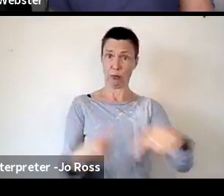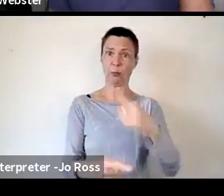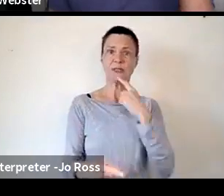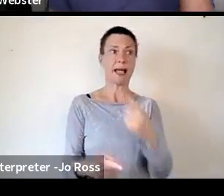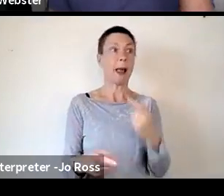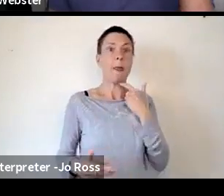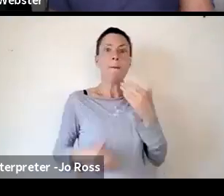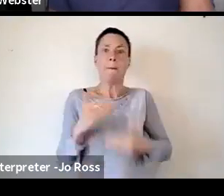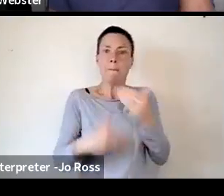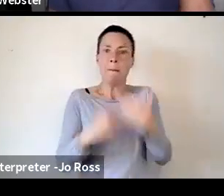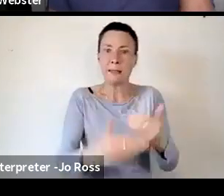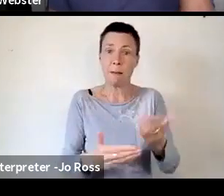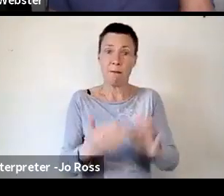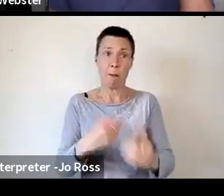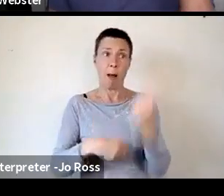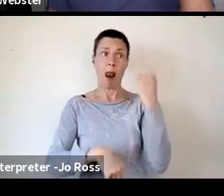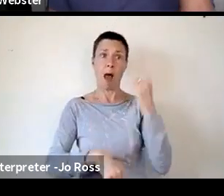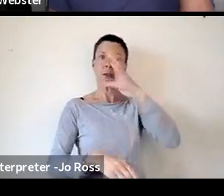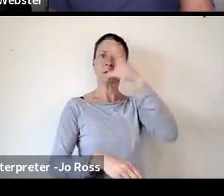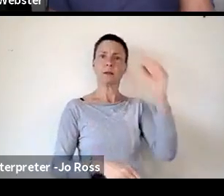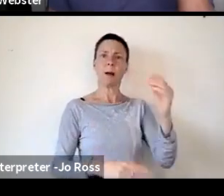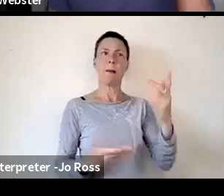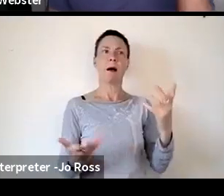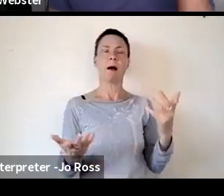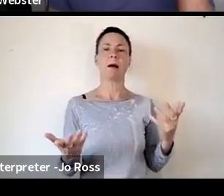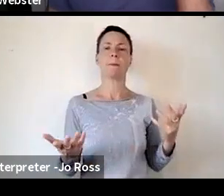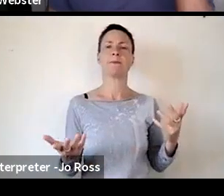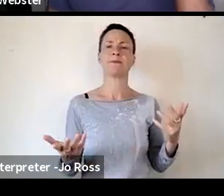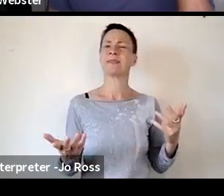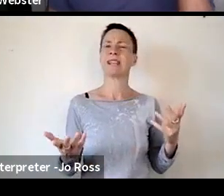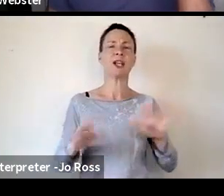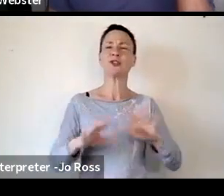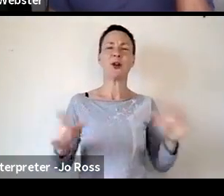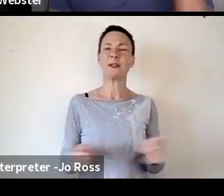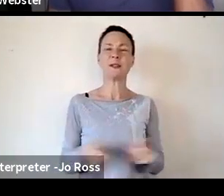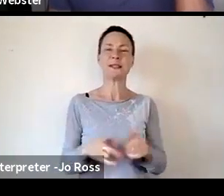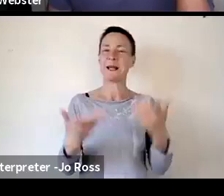momentum that you felt last summer is not felt right now, and